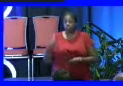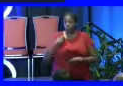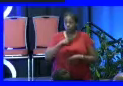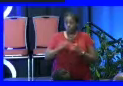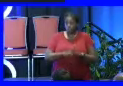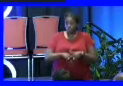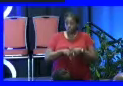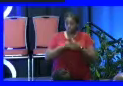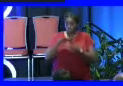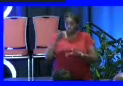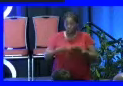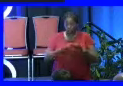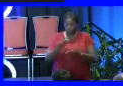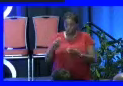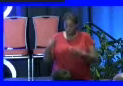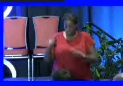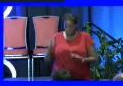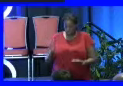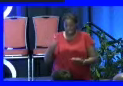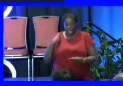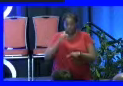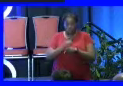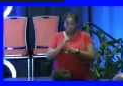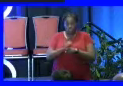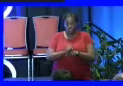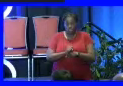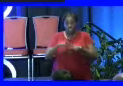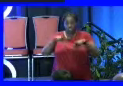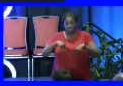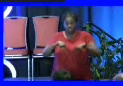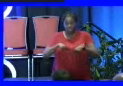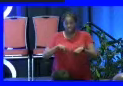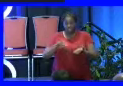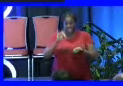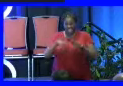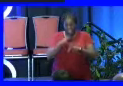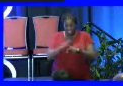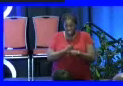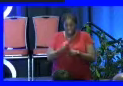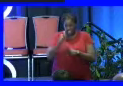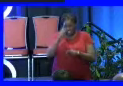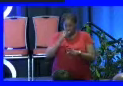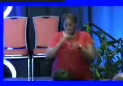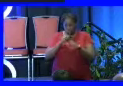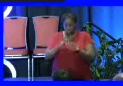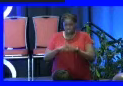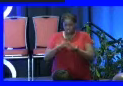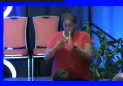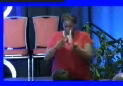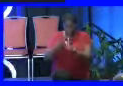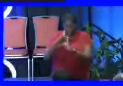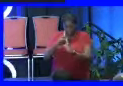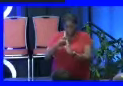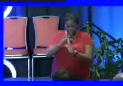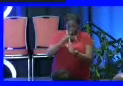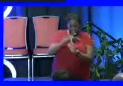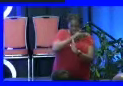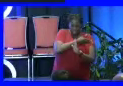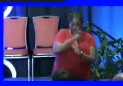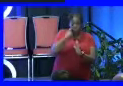this process, so I've been at this job for about 8 or 9 years, and I think the conversation was way before me. We had 18 continuums of